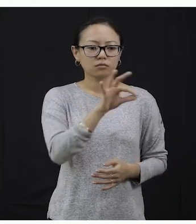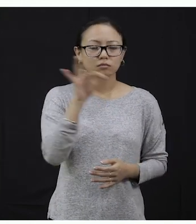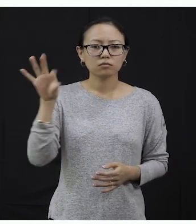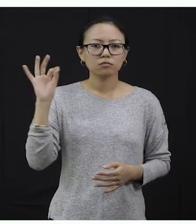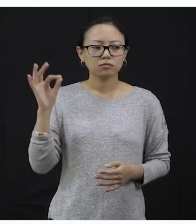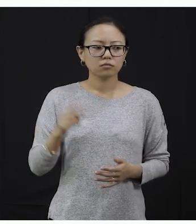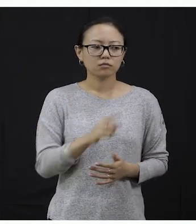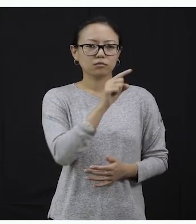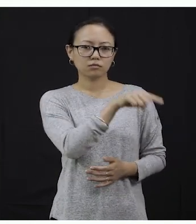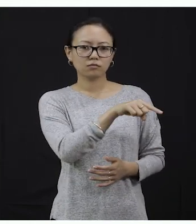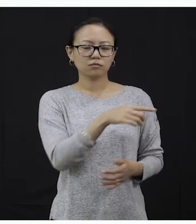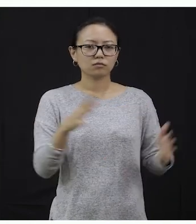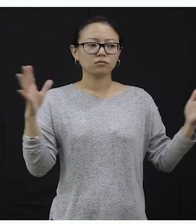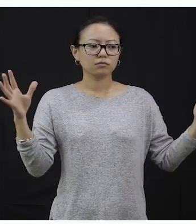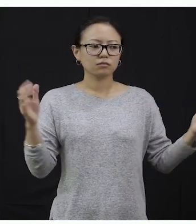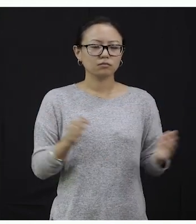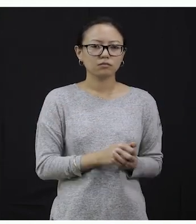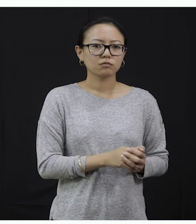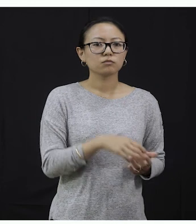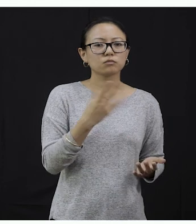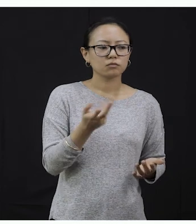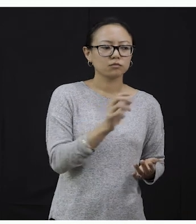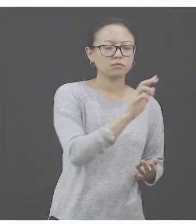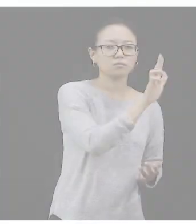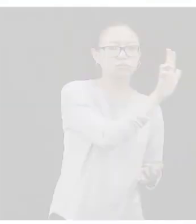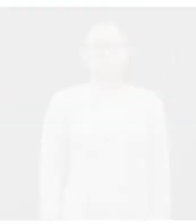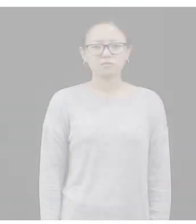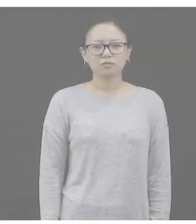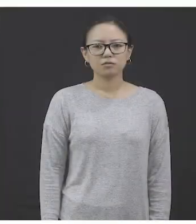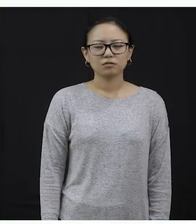857 is greater than 777.